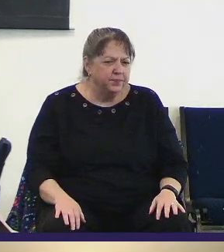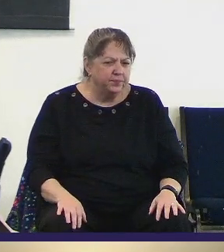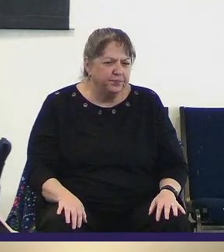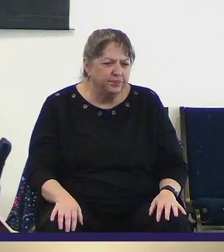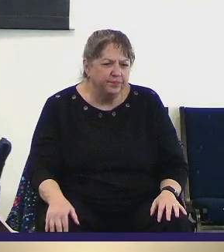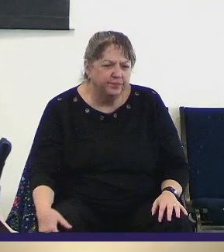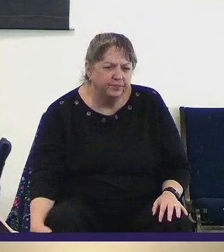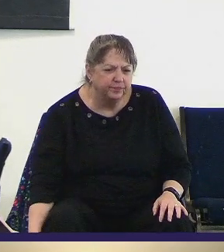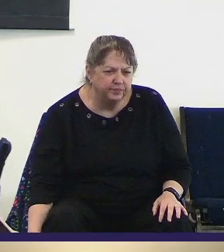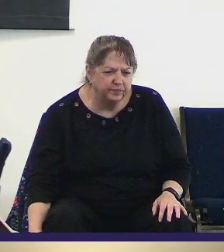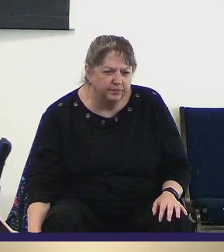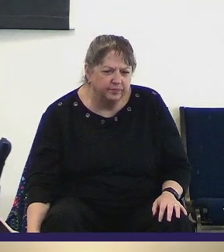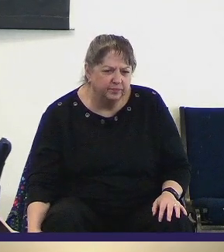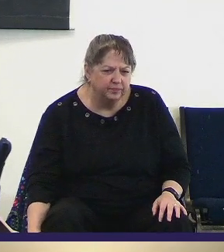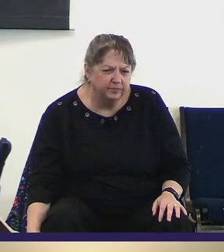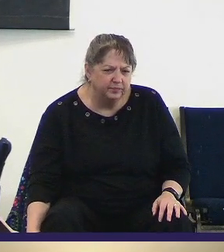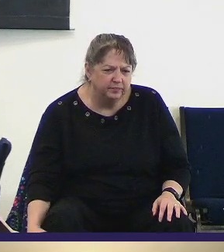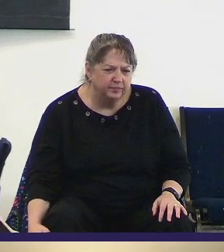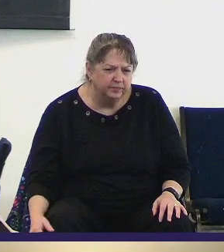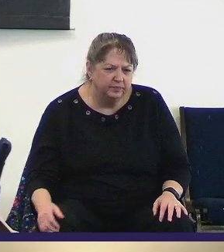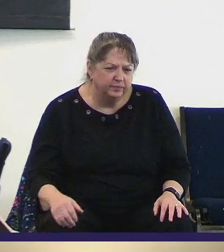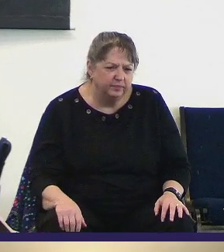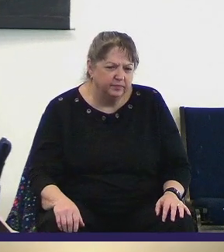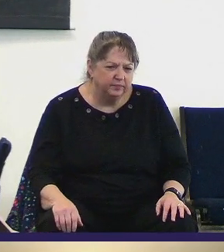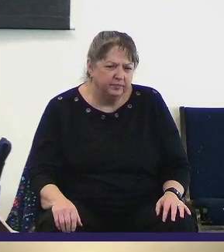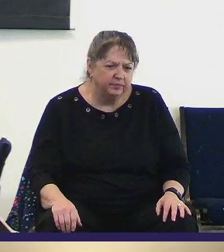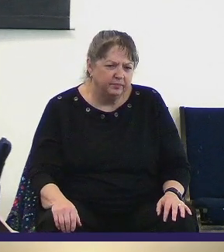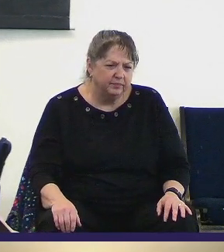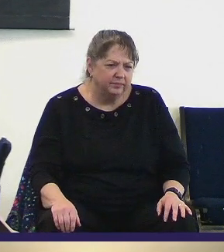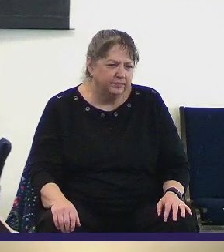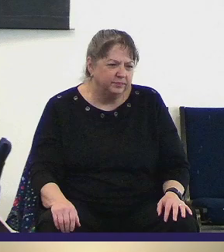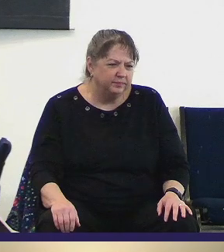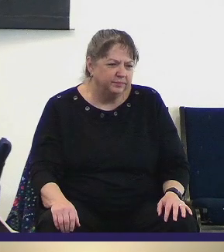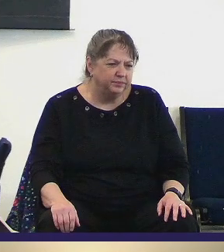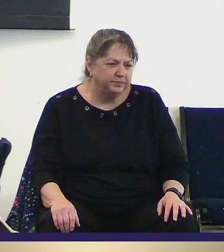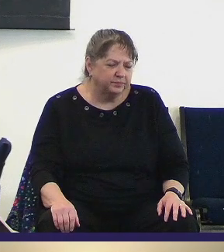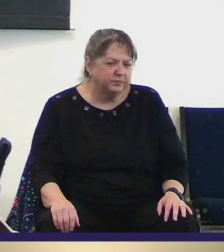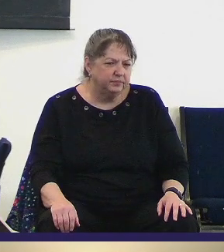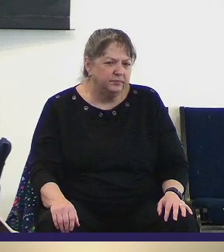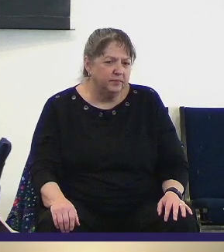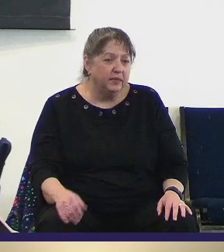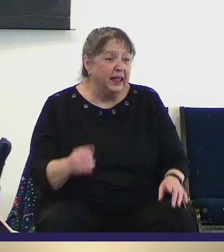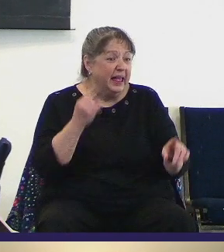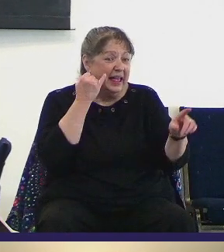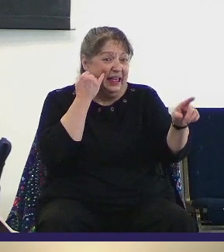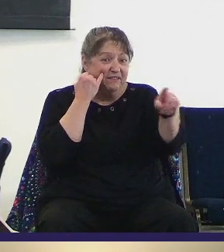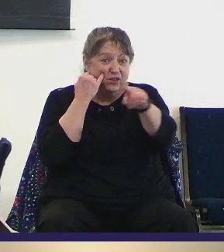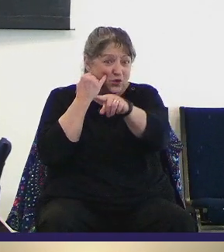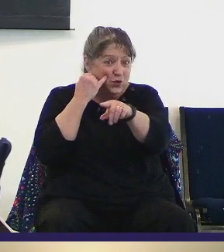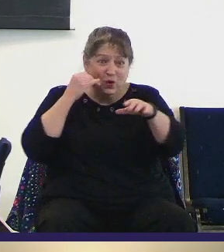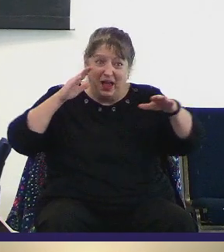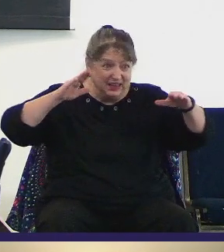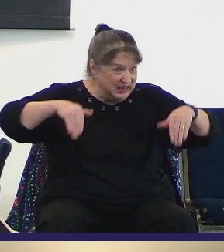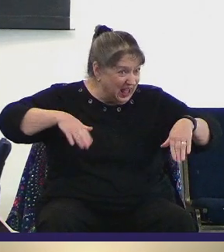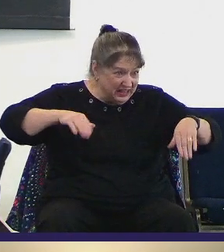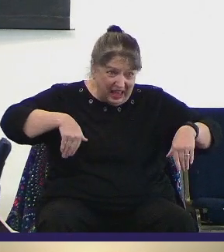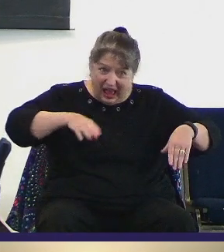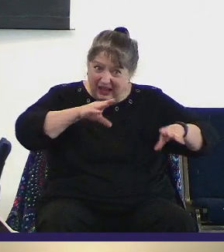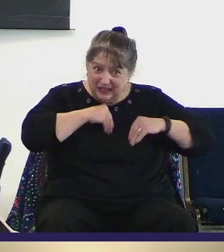made that right with Jesus, I do encourage you to abstain from communion. Jesus said this would be for those who follow